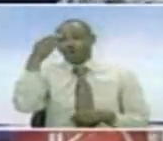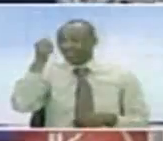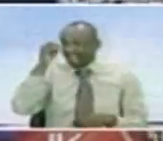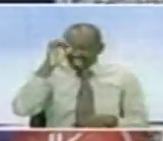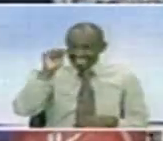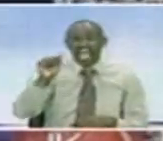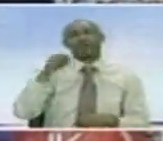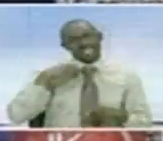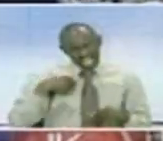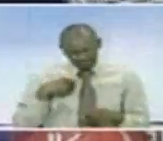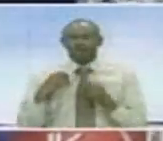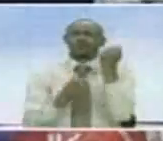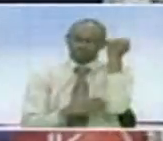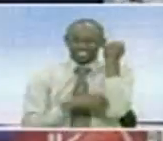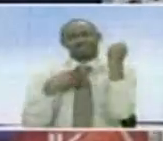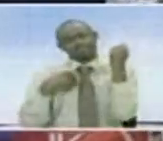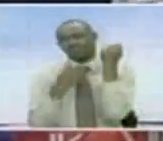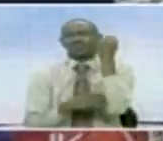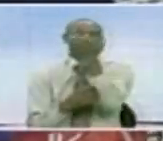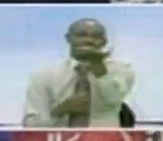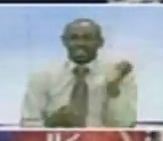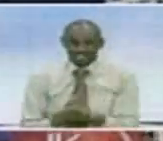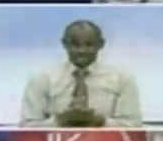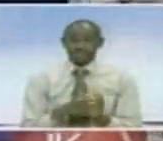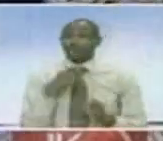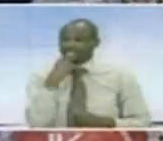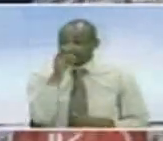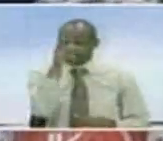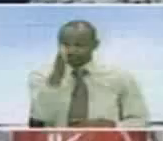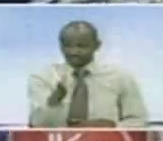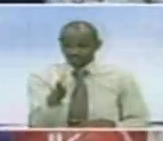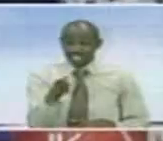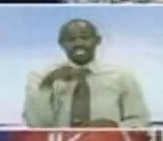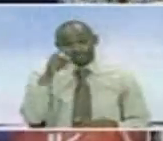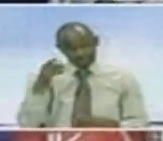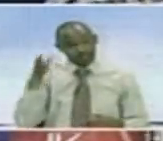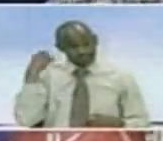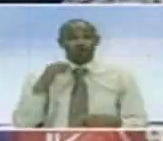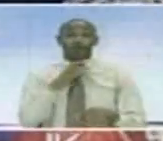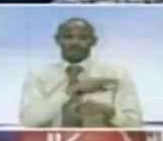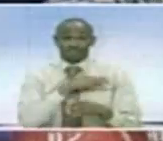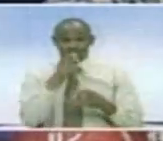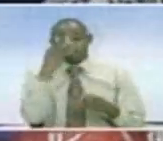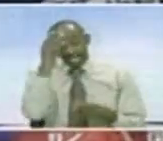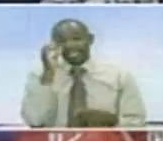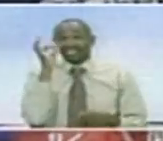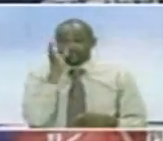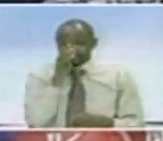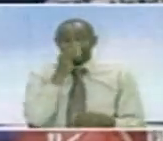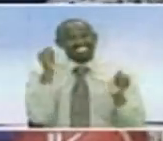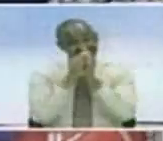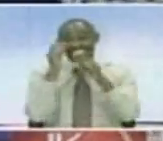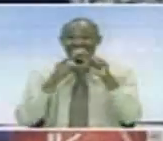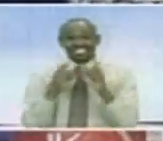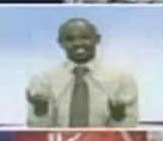still pockets of poverty. Are you going to tell that person that they had favors because Mwai Kibaki was president for 10